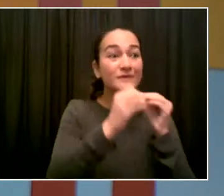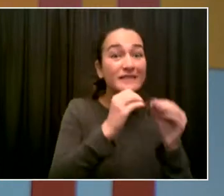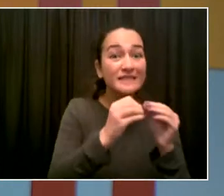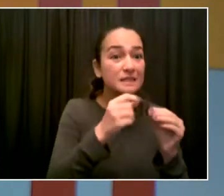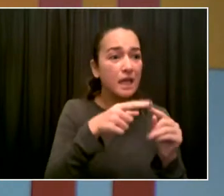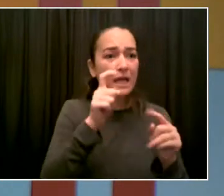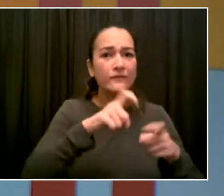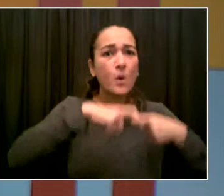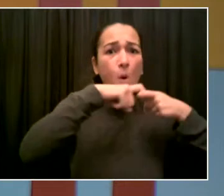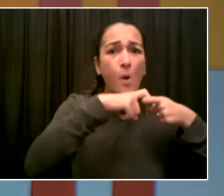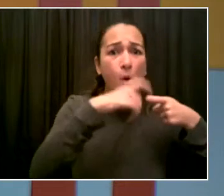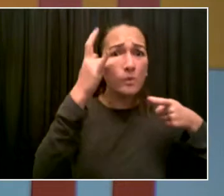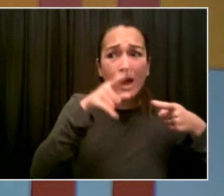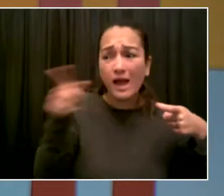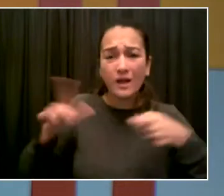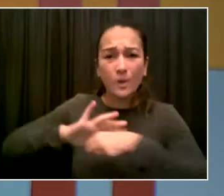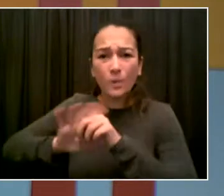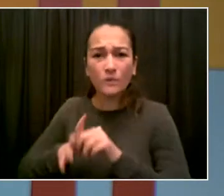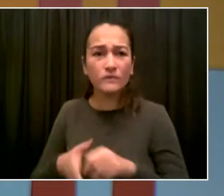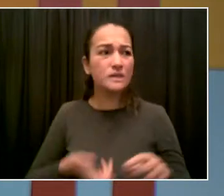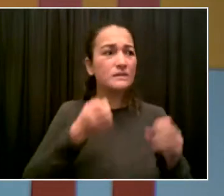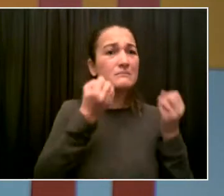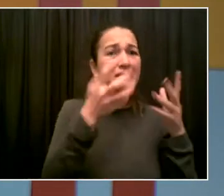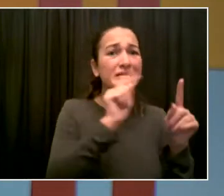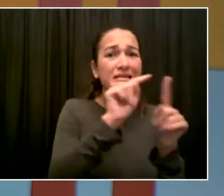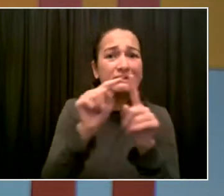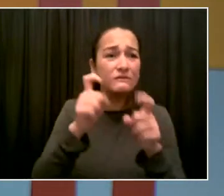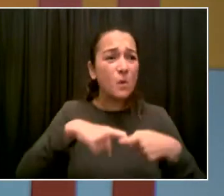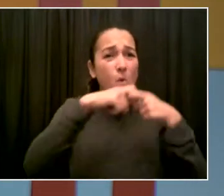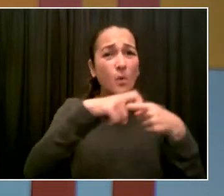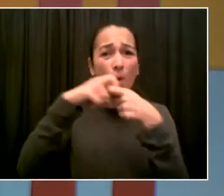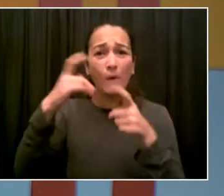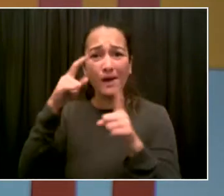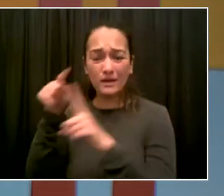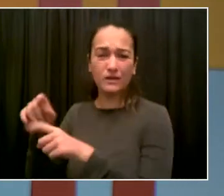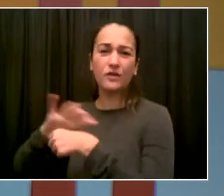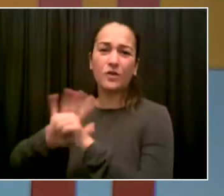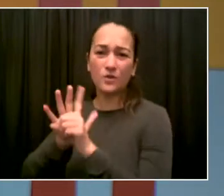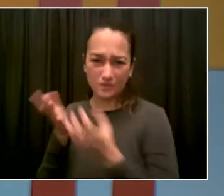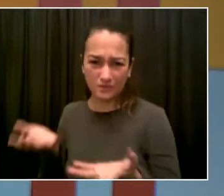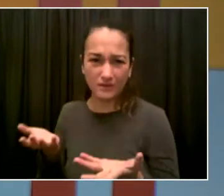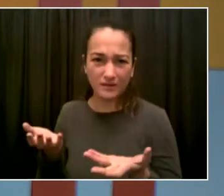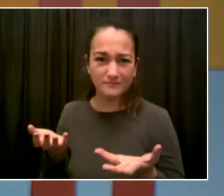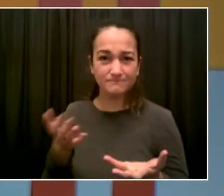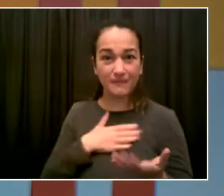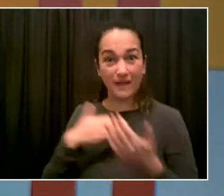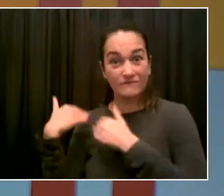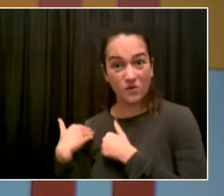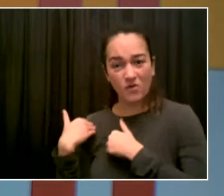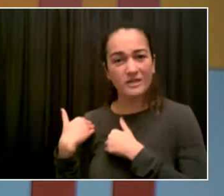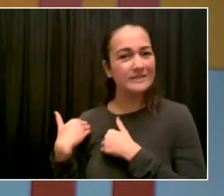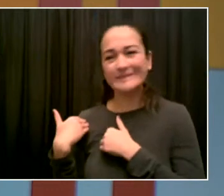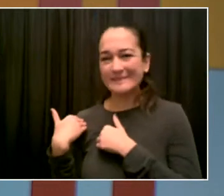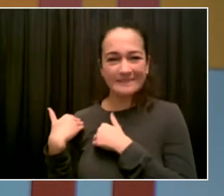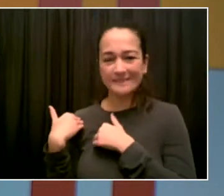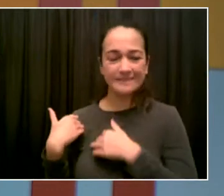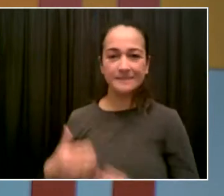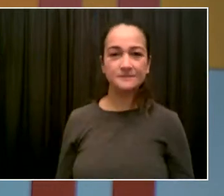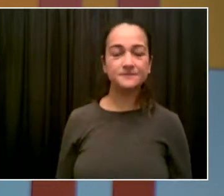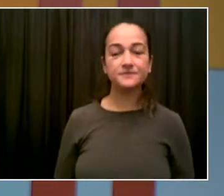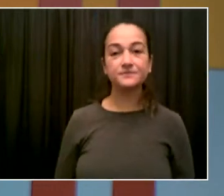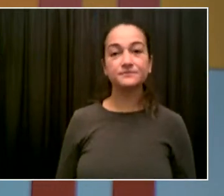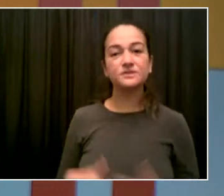that they were going to be really, really horrible. But what I appreciate is the turnaround has been really quick as